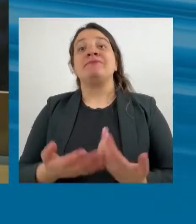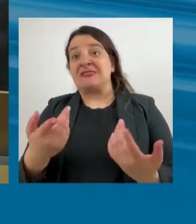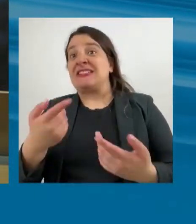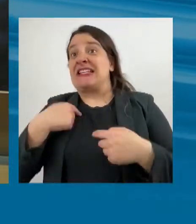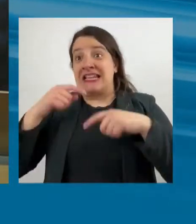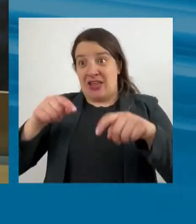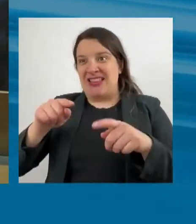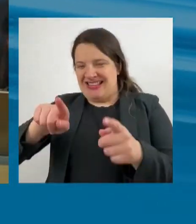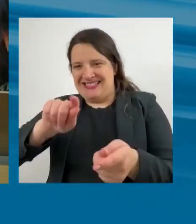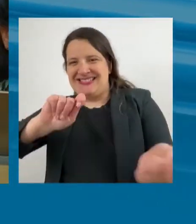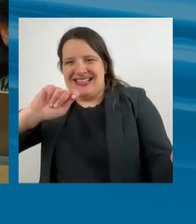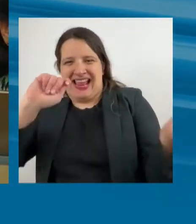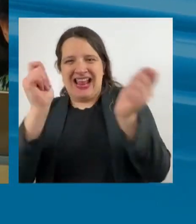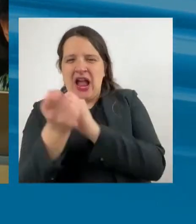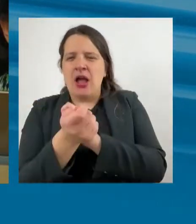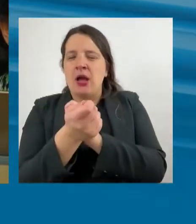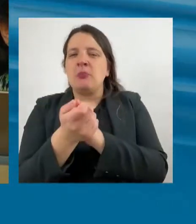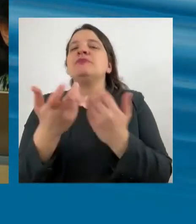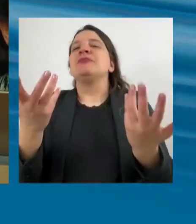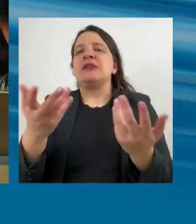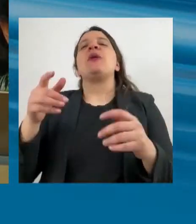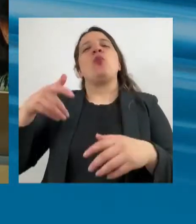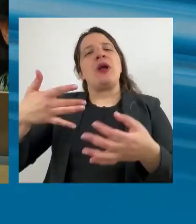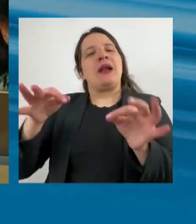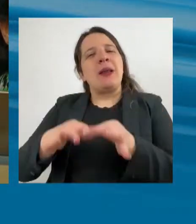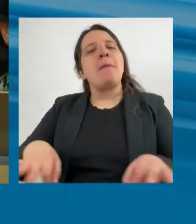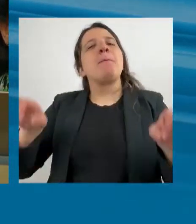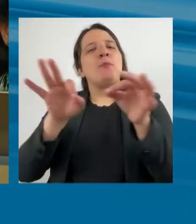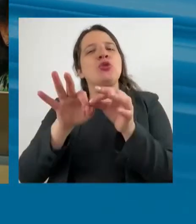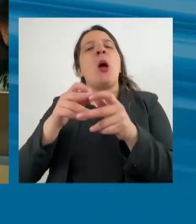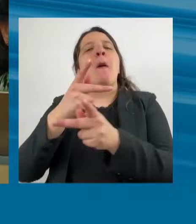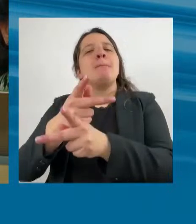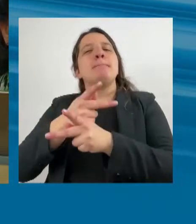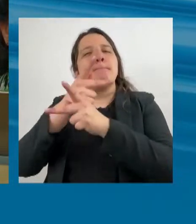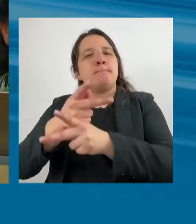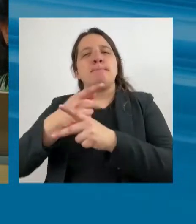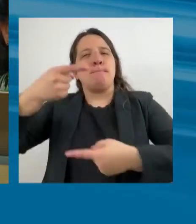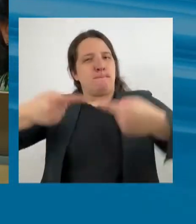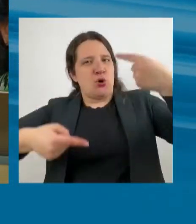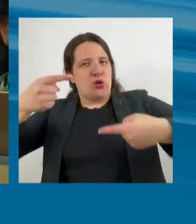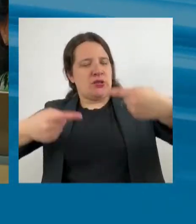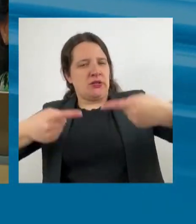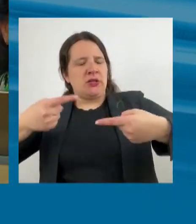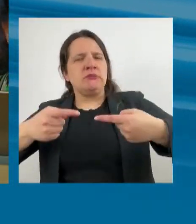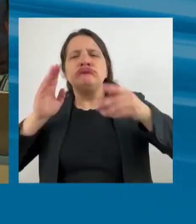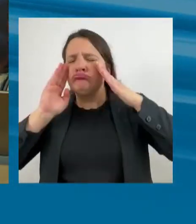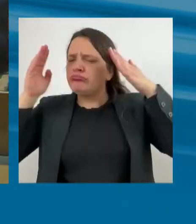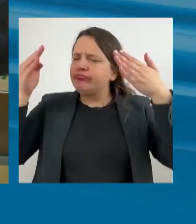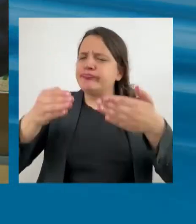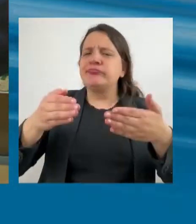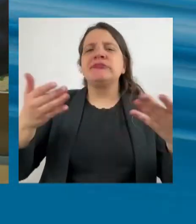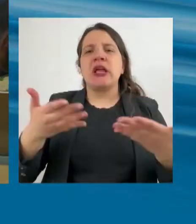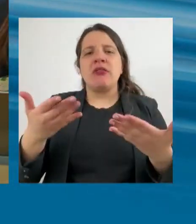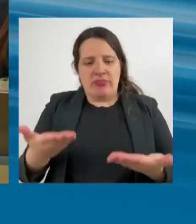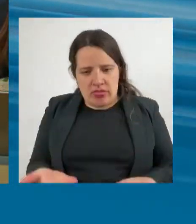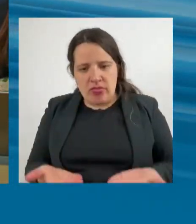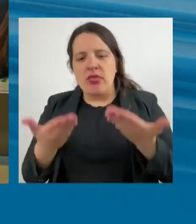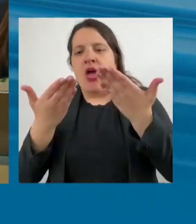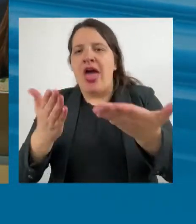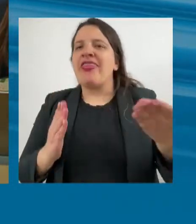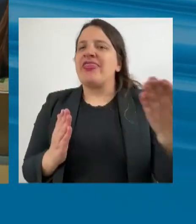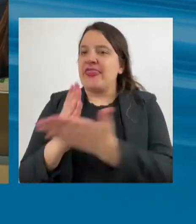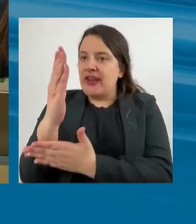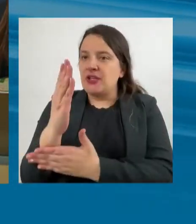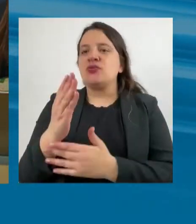Now, to make things worse, to get rid of this, we need the right care policies that